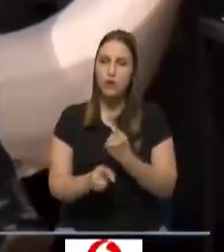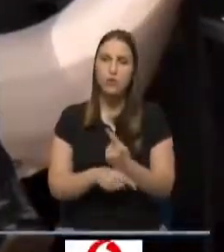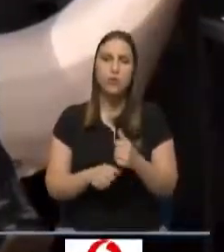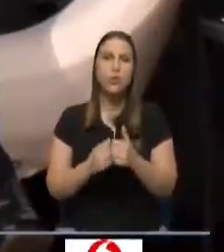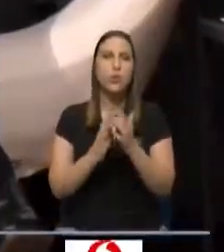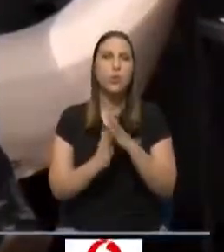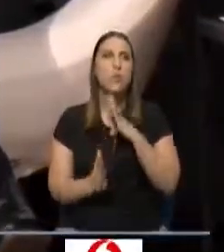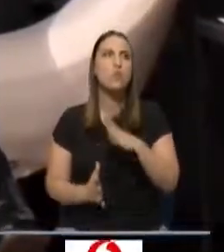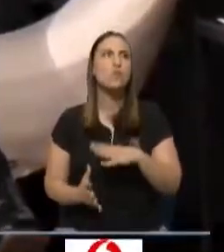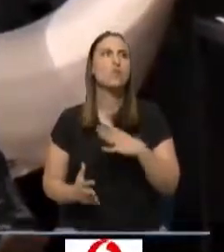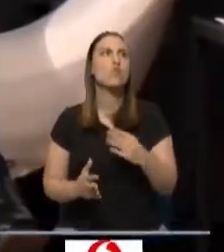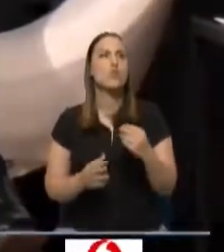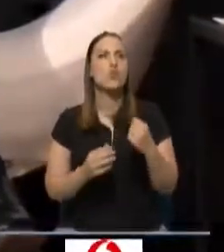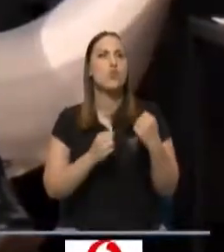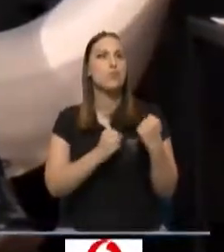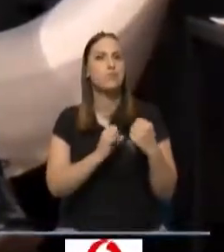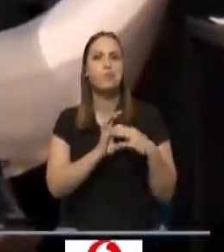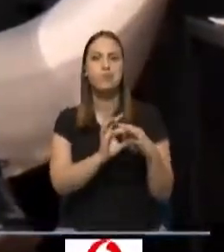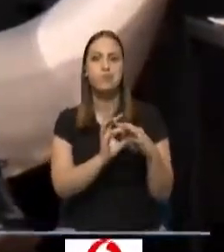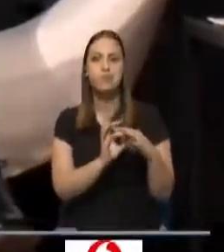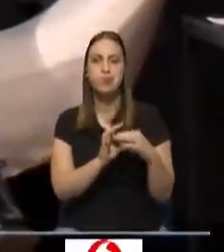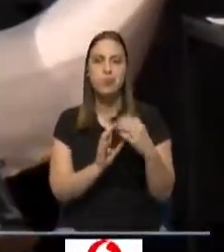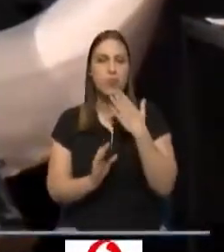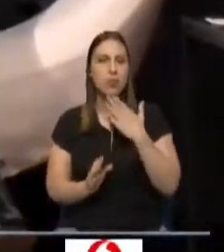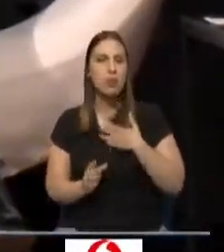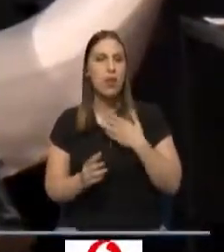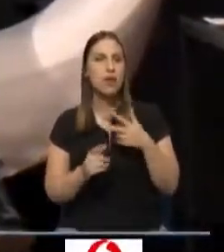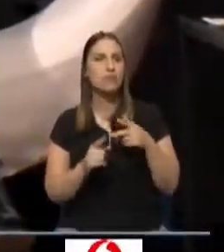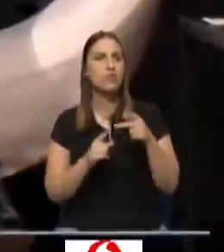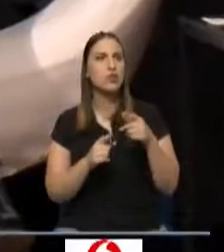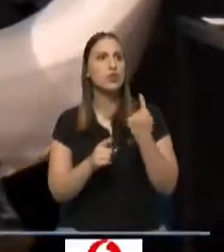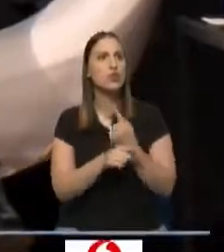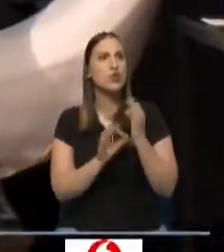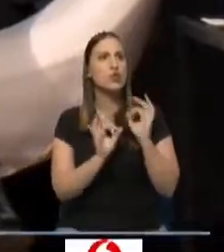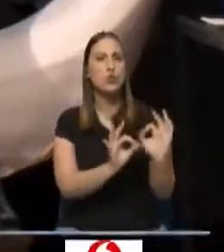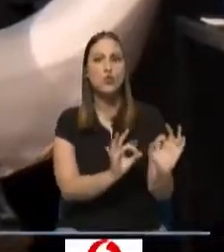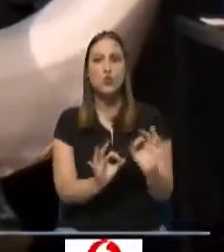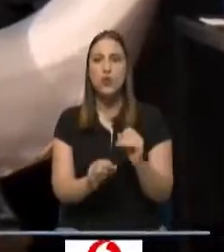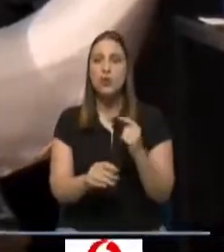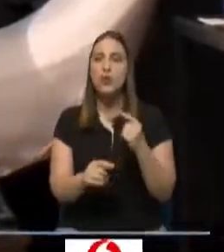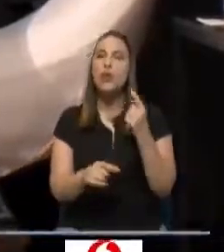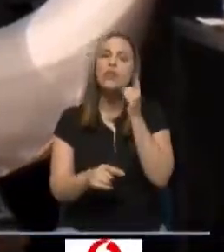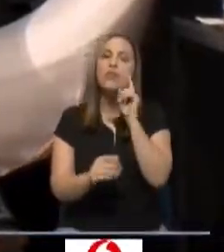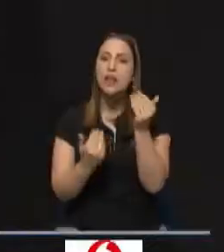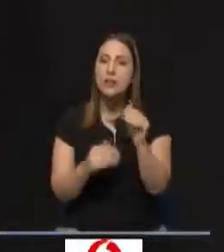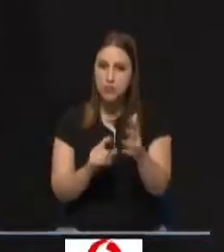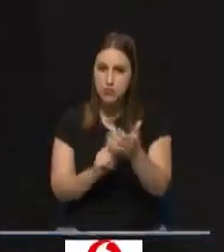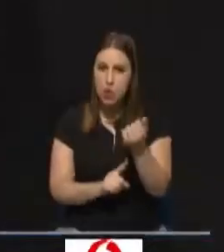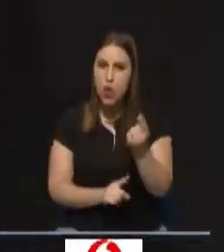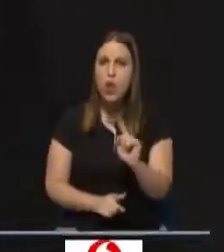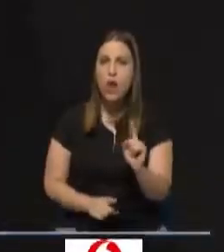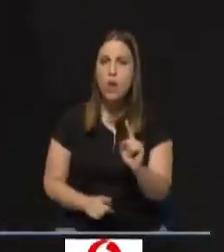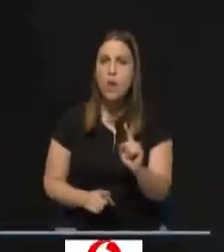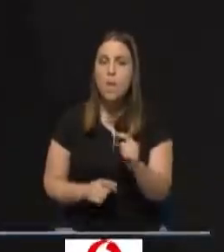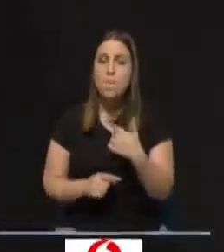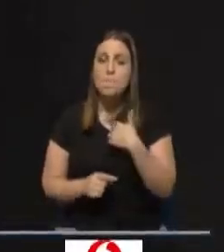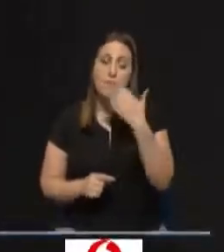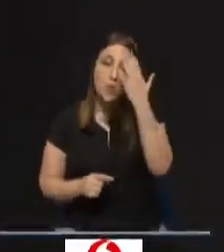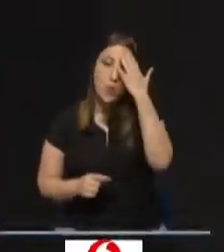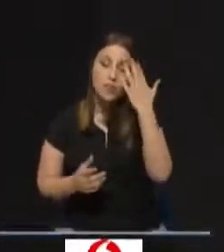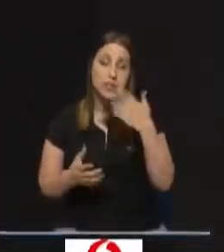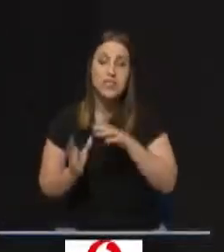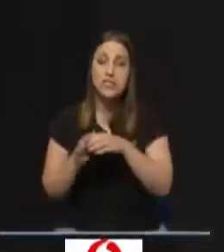There's a strong pressure for us to globally to be able to comply with